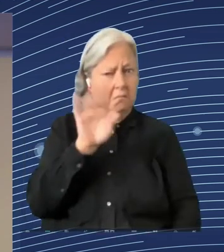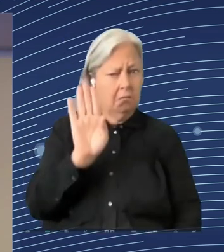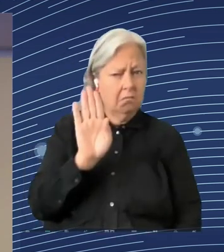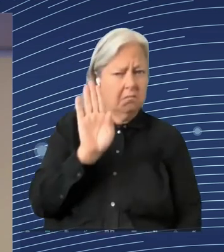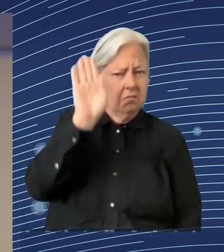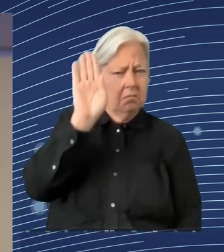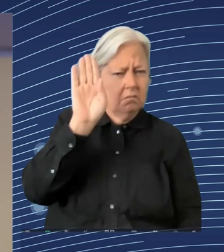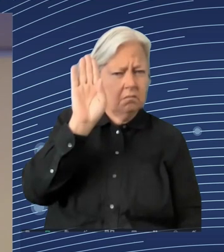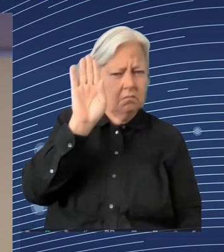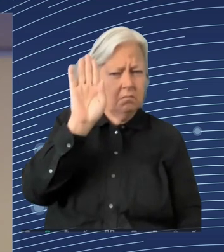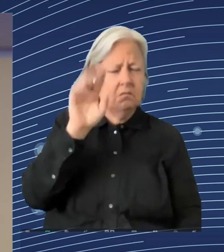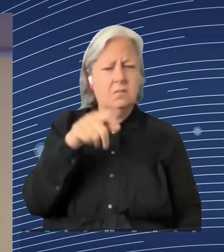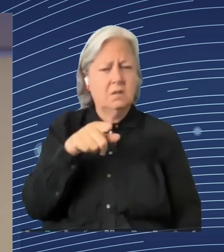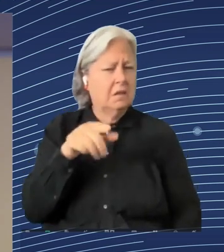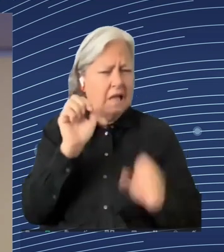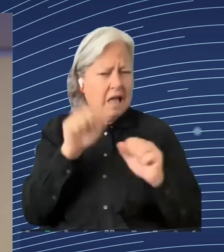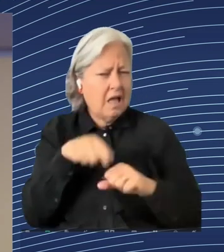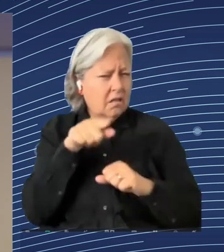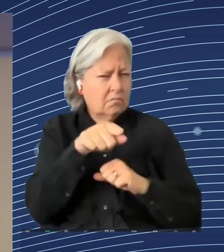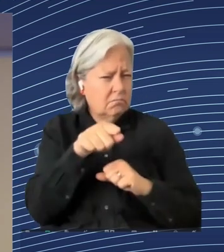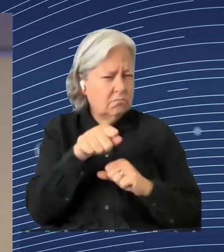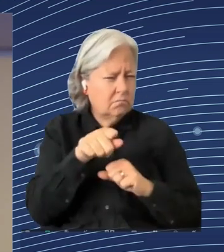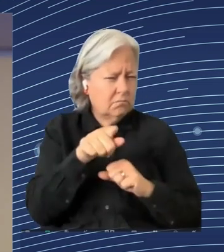Bart, could you please explain to us what is the